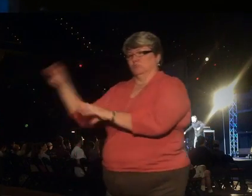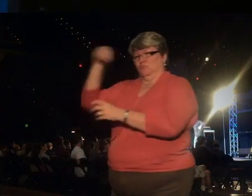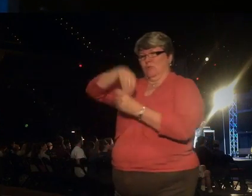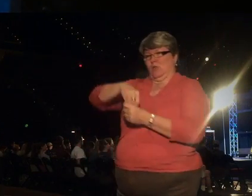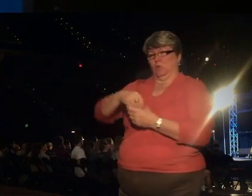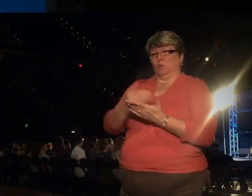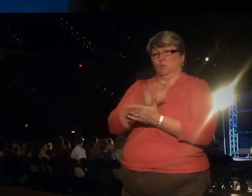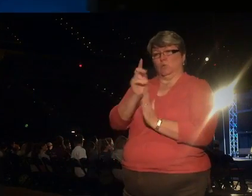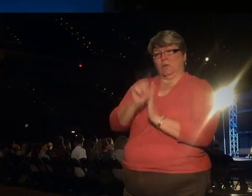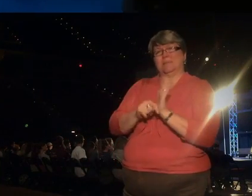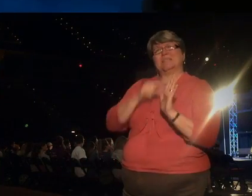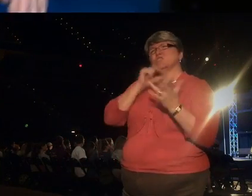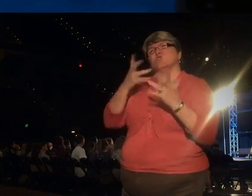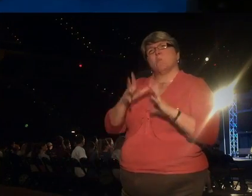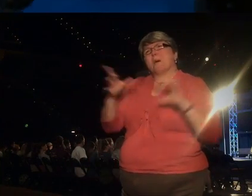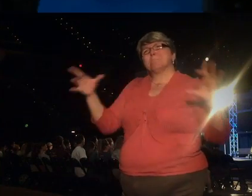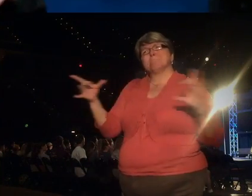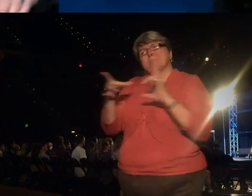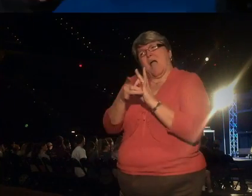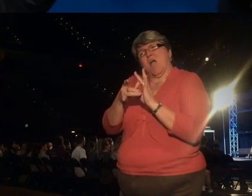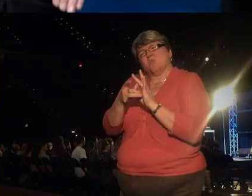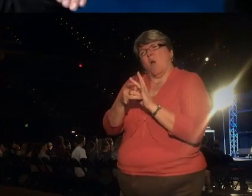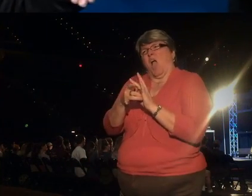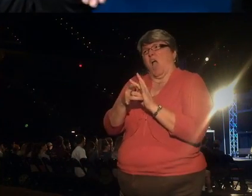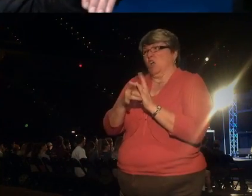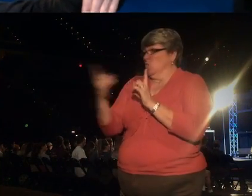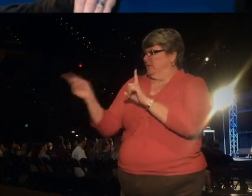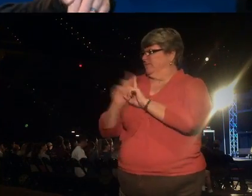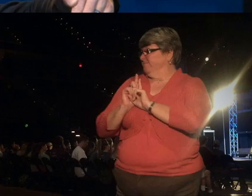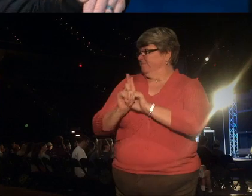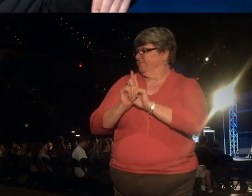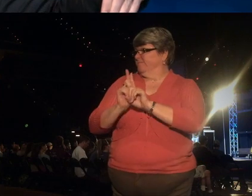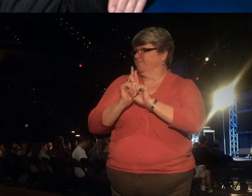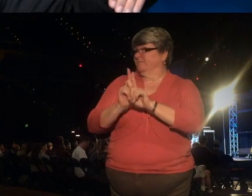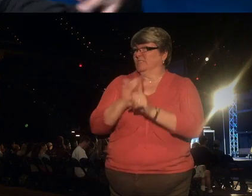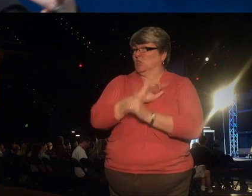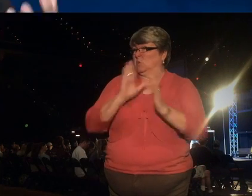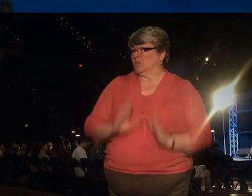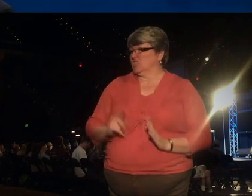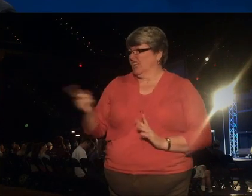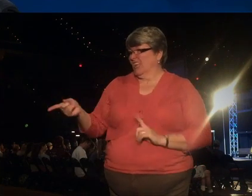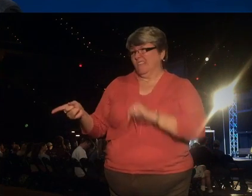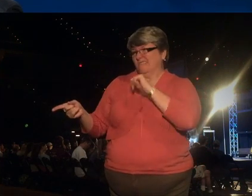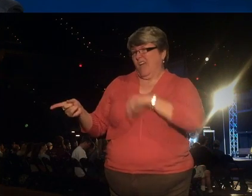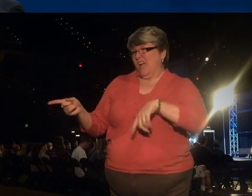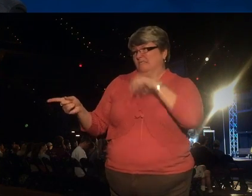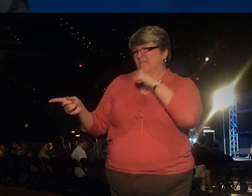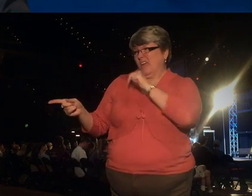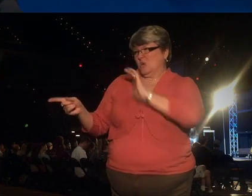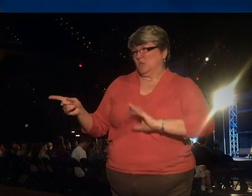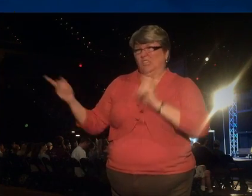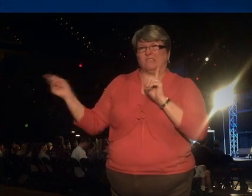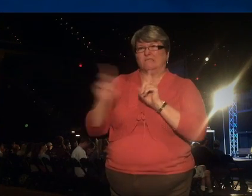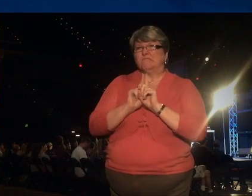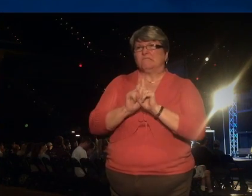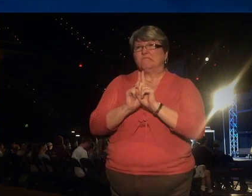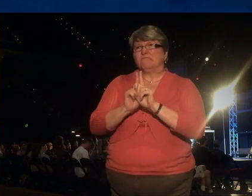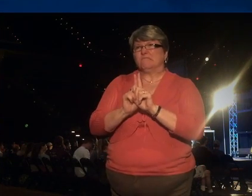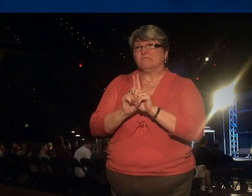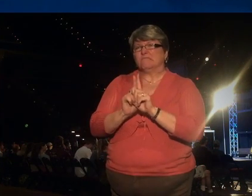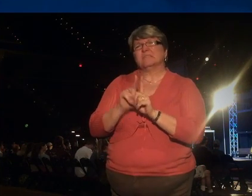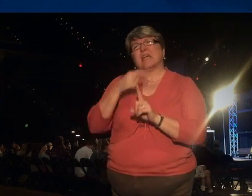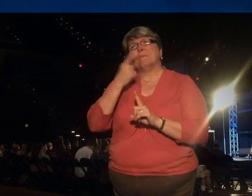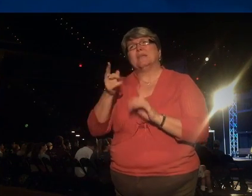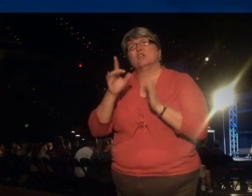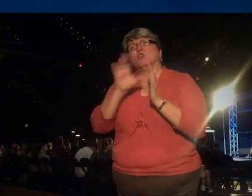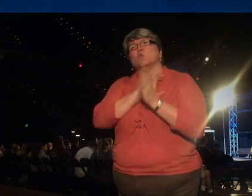don't want to be yoked up, bound up where you go, I go, as a Christian with someone who's not a Christian. Now, is that saying that